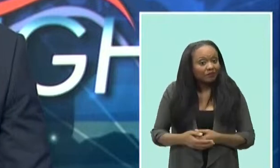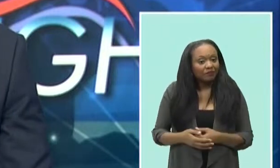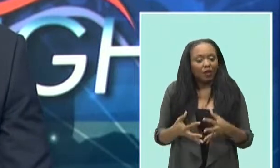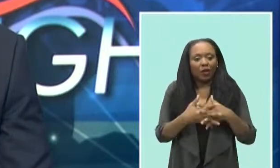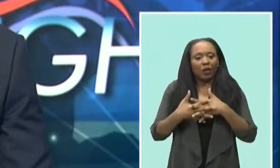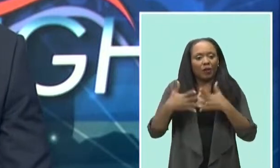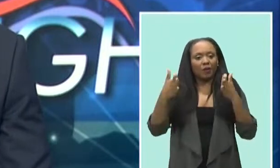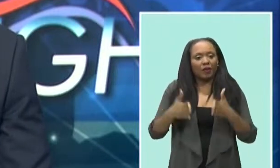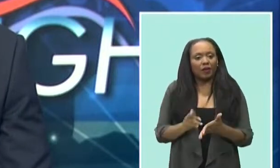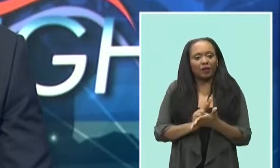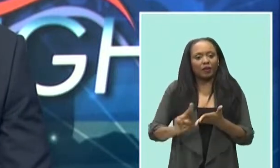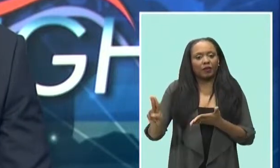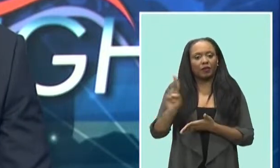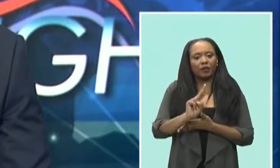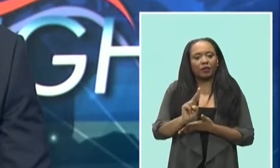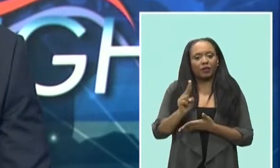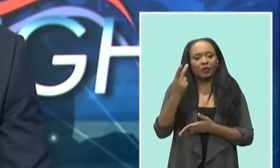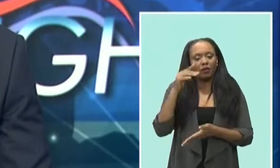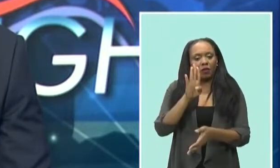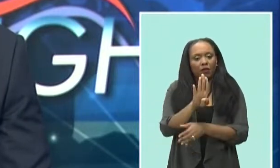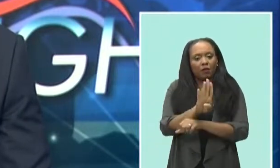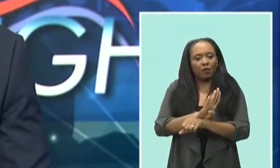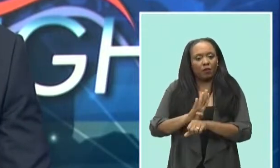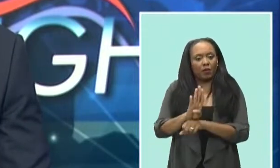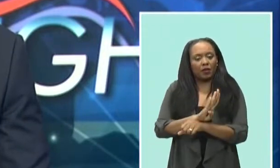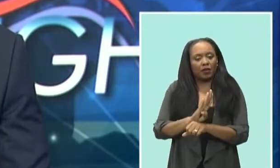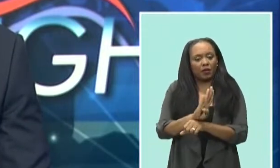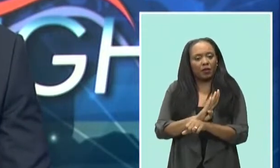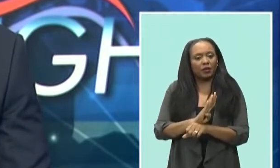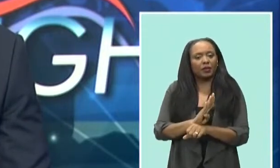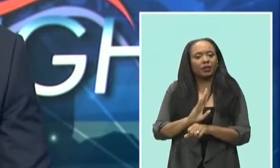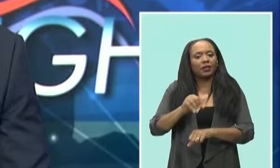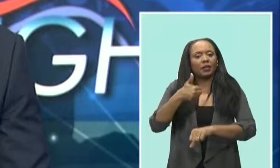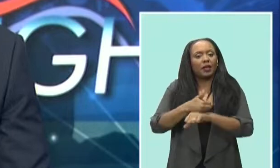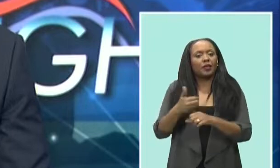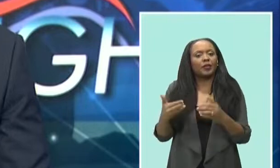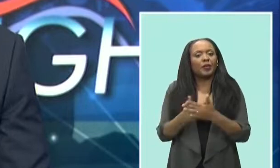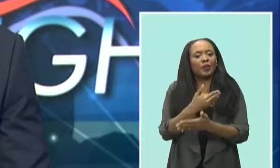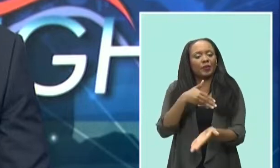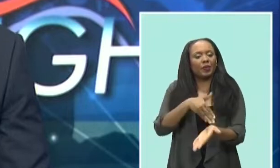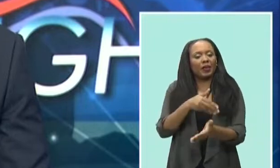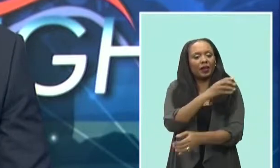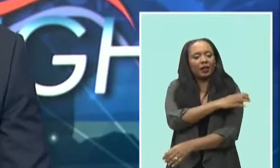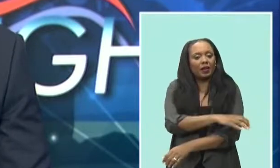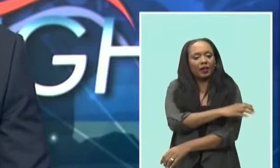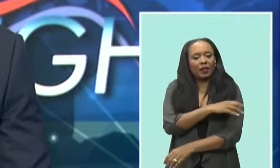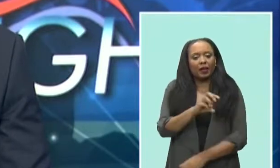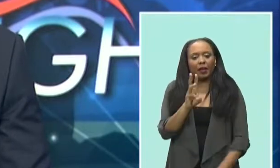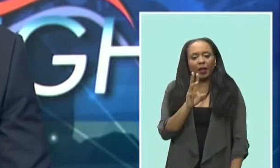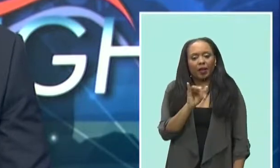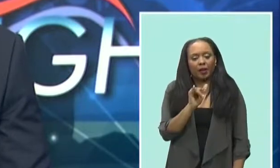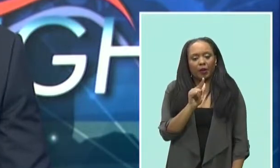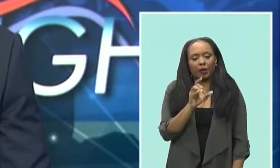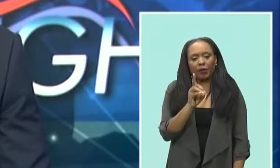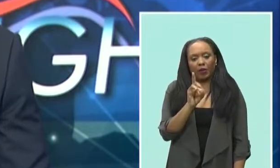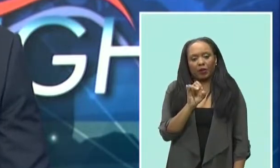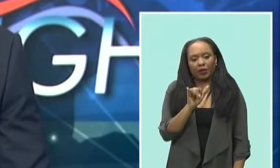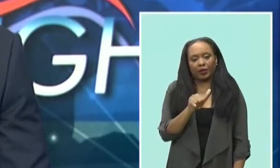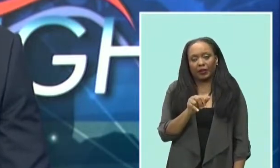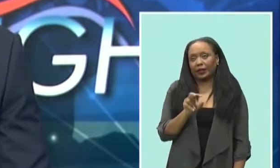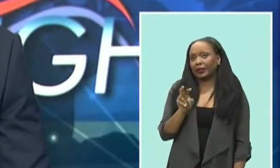Medicine officially launched a free medical clinic located on the grounds of the campus in Wilde St. Michael. Lorna Jones has that